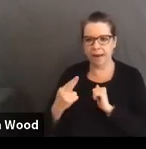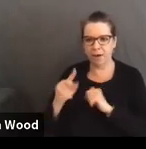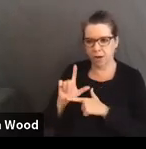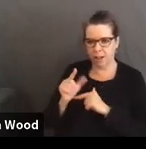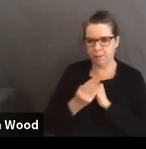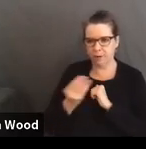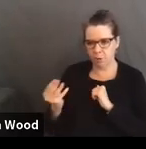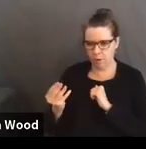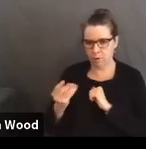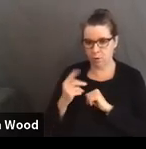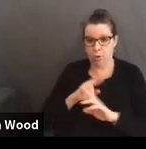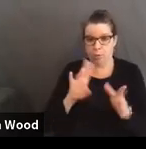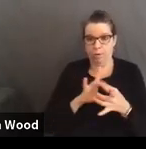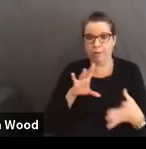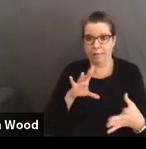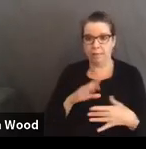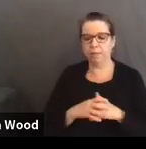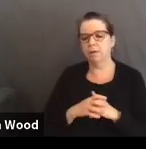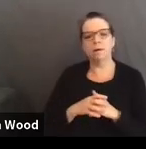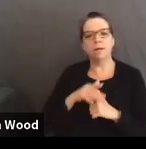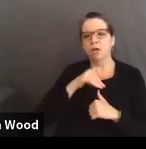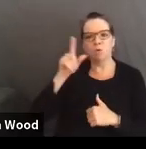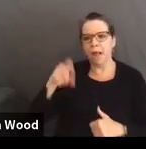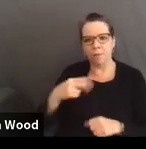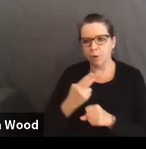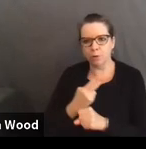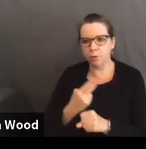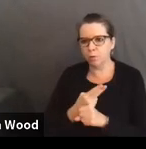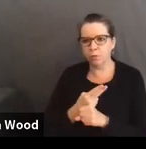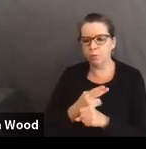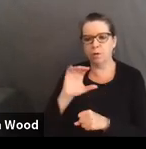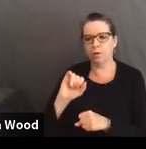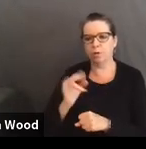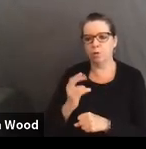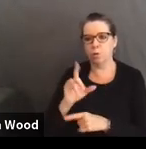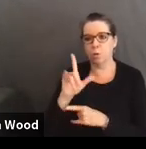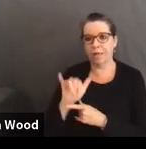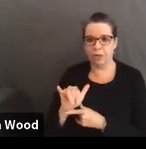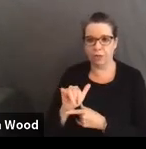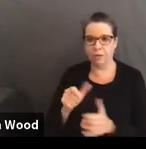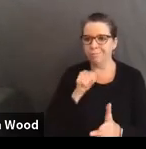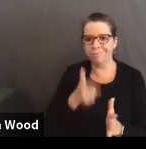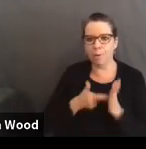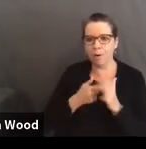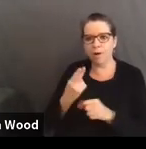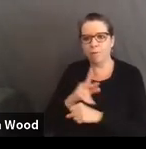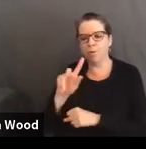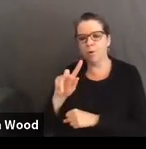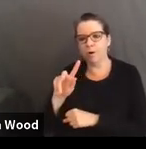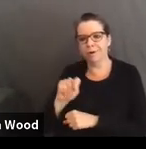materials. You do not have to use Schoology to do so, and we'll be providing additional